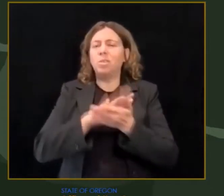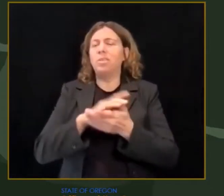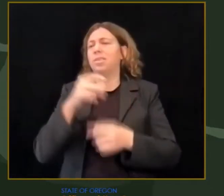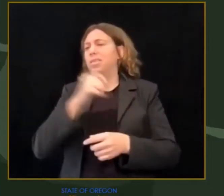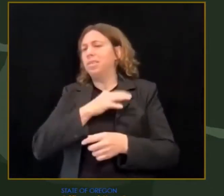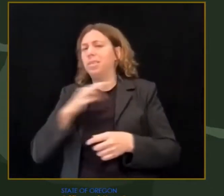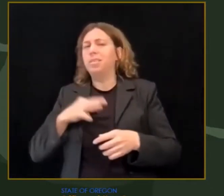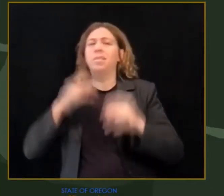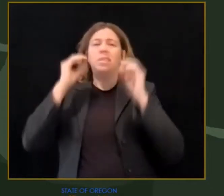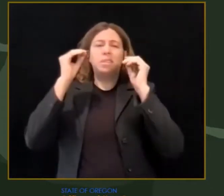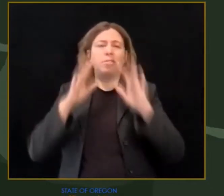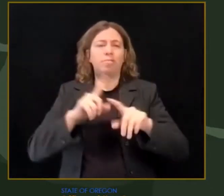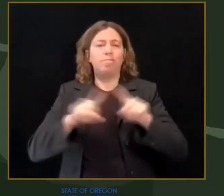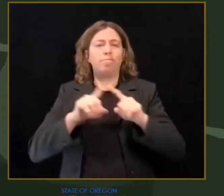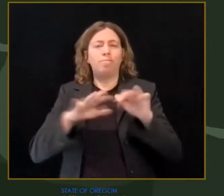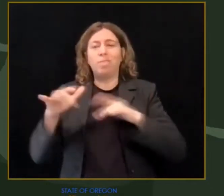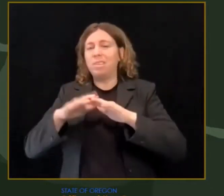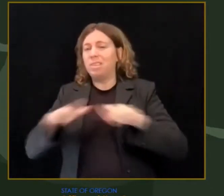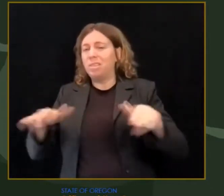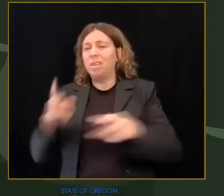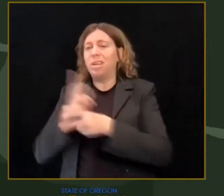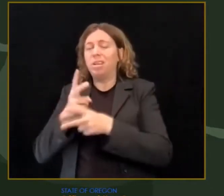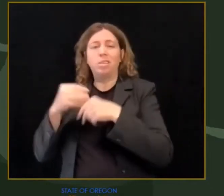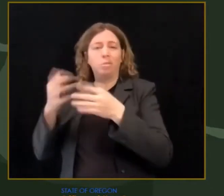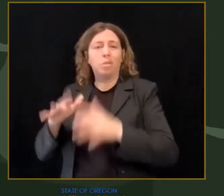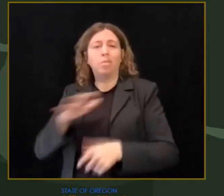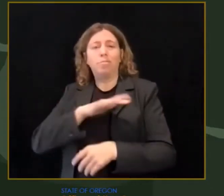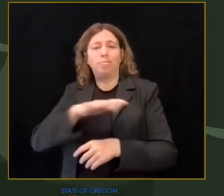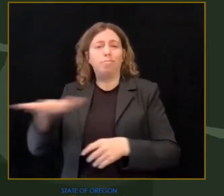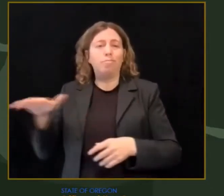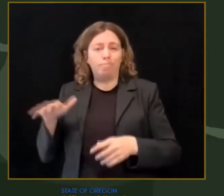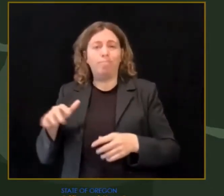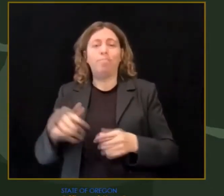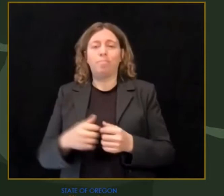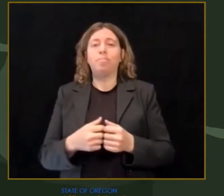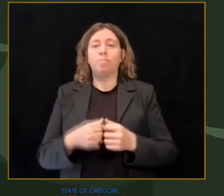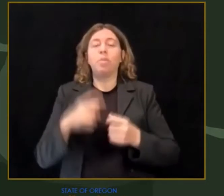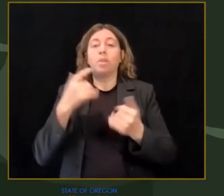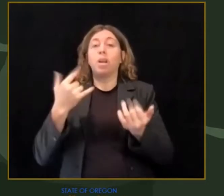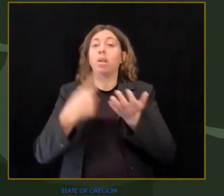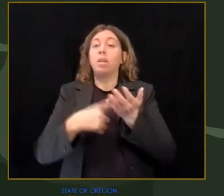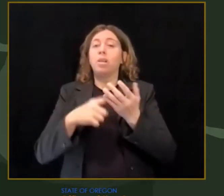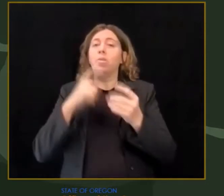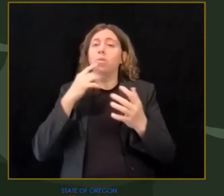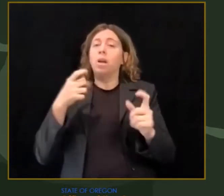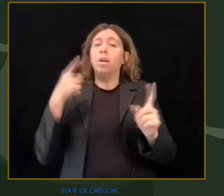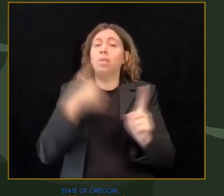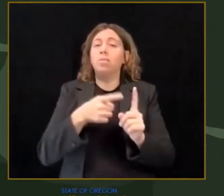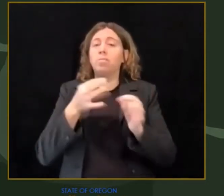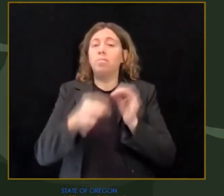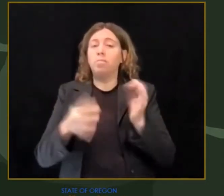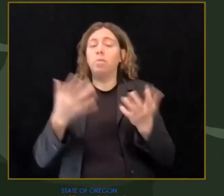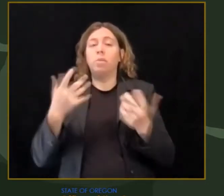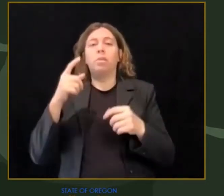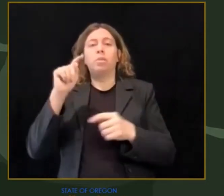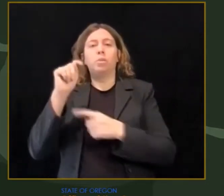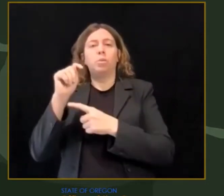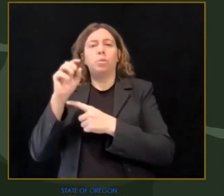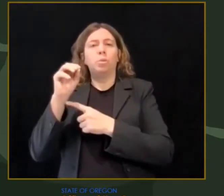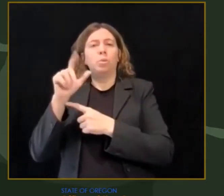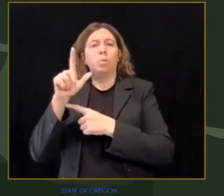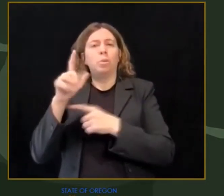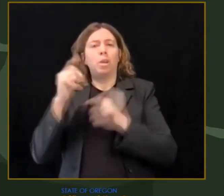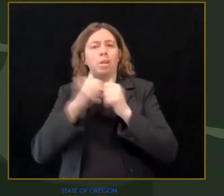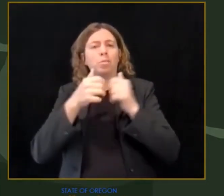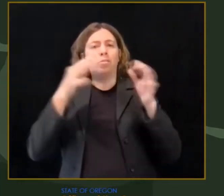single tool we have to get our kids back into the classroom this school year. We are all